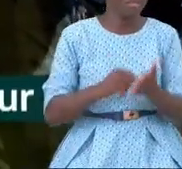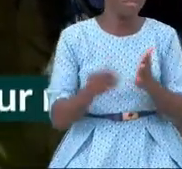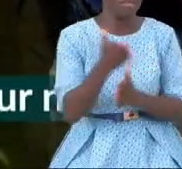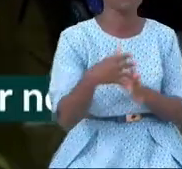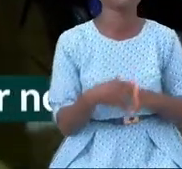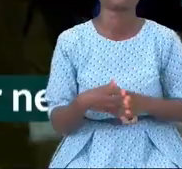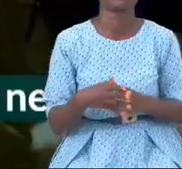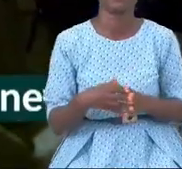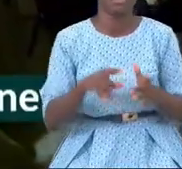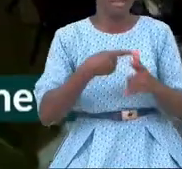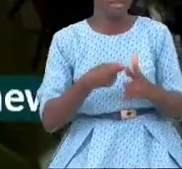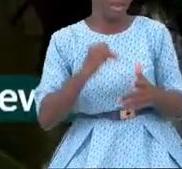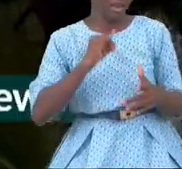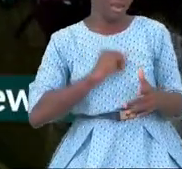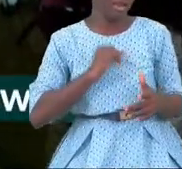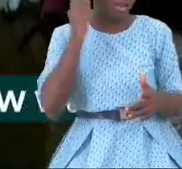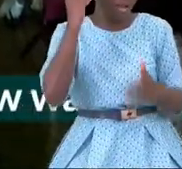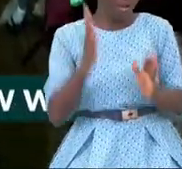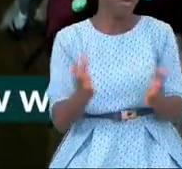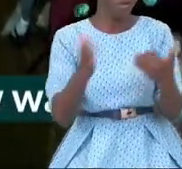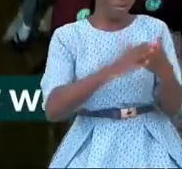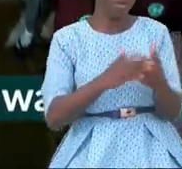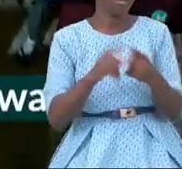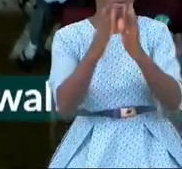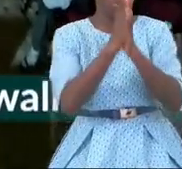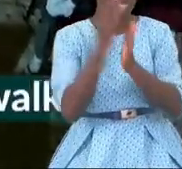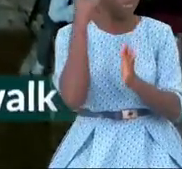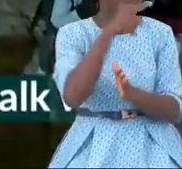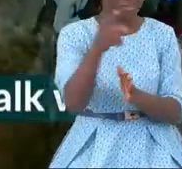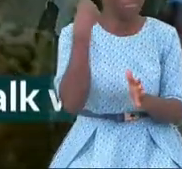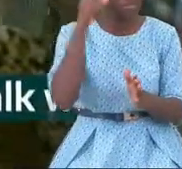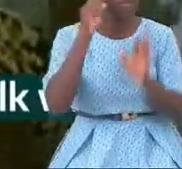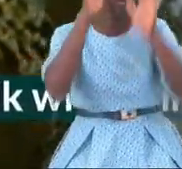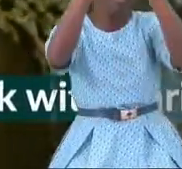moderating overseer to lead us in this counseling period.